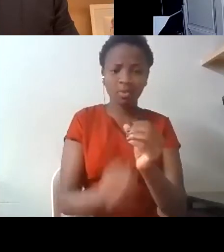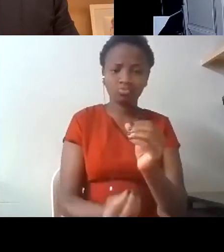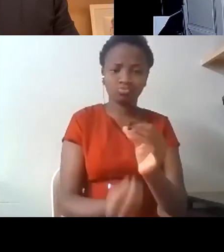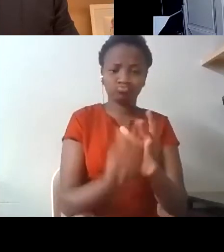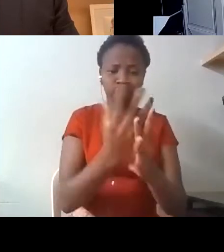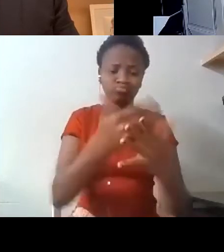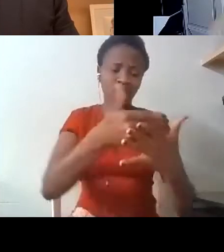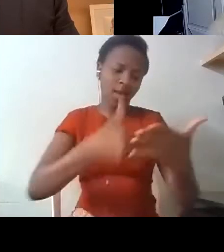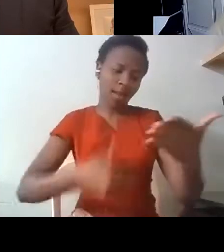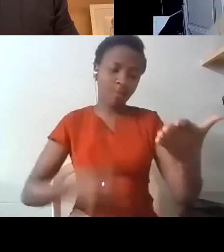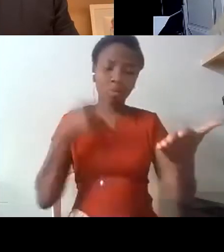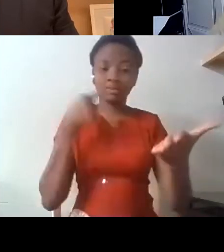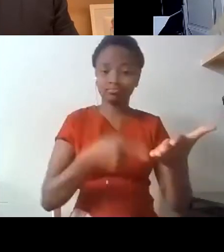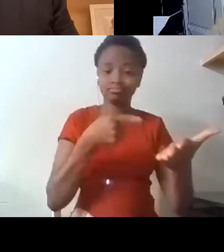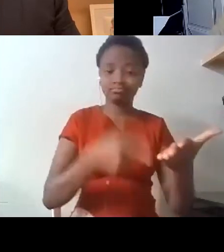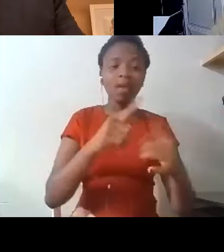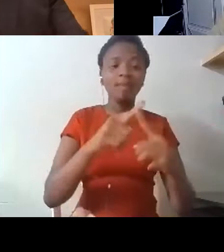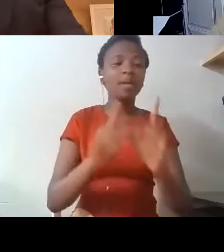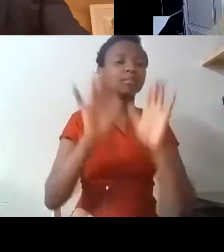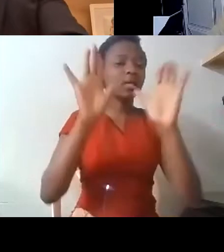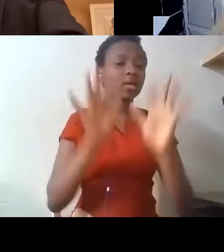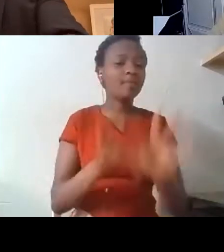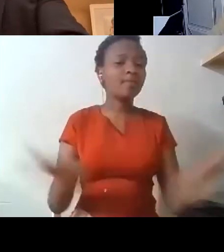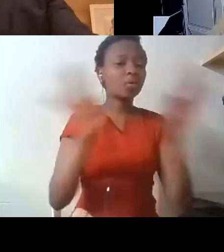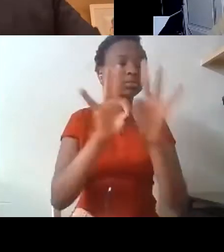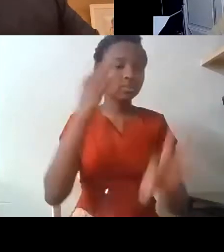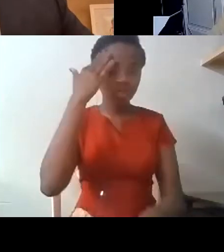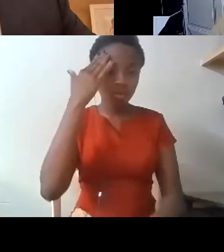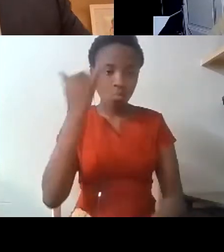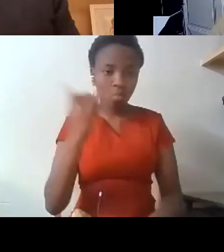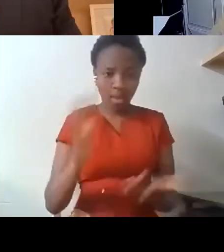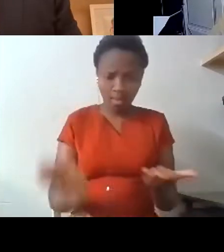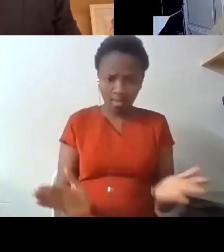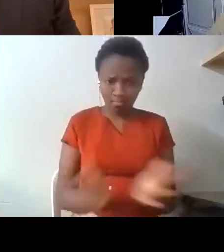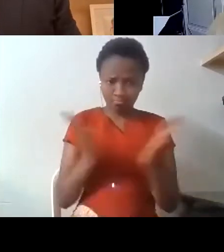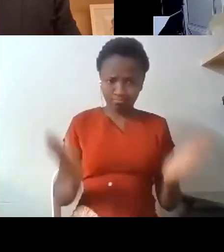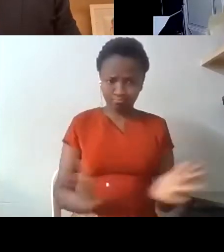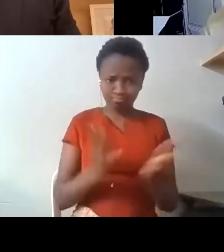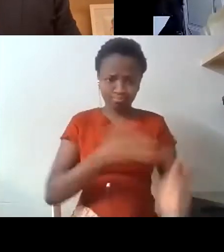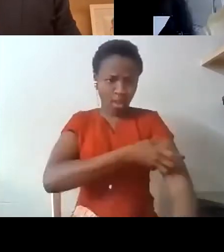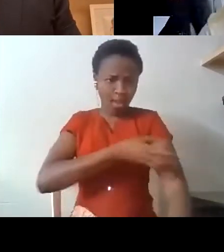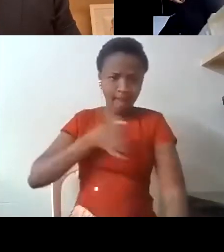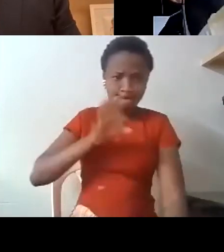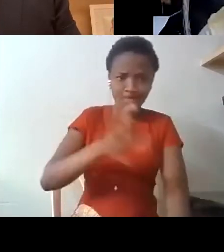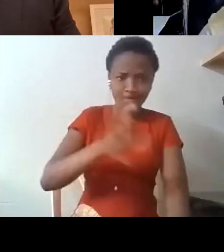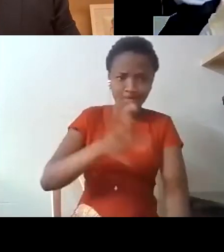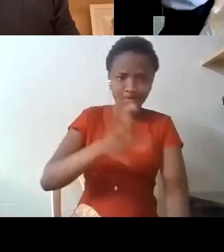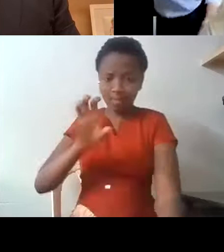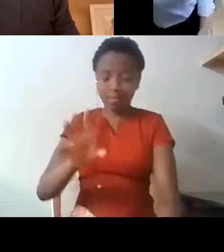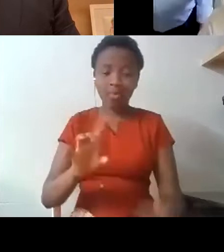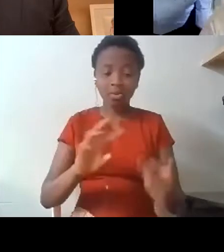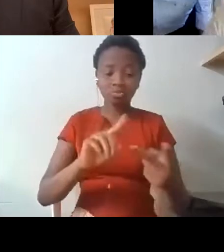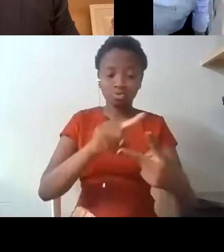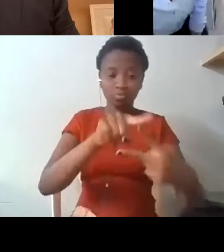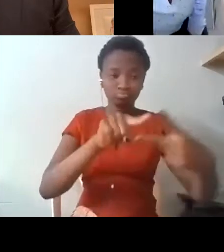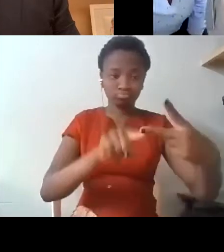of capacity building among WBU members. So Yana, together with Benjamin, they both have led a